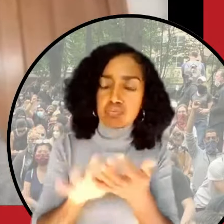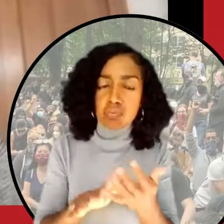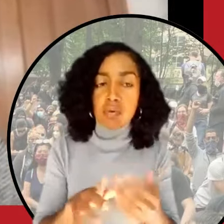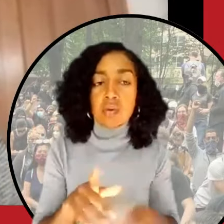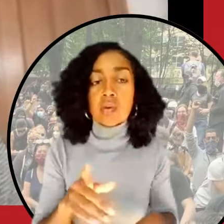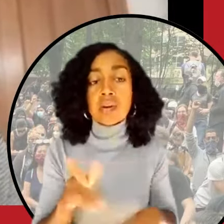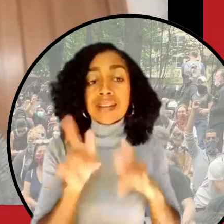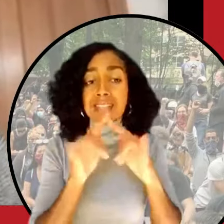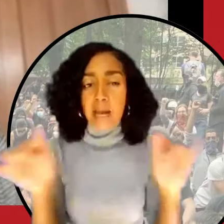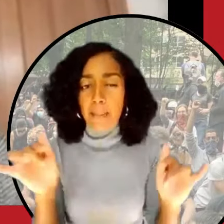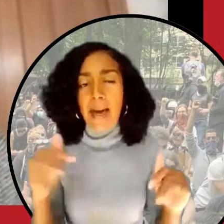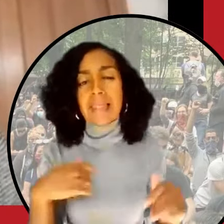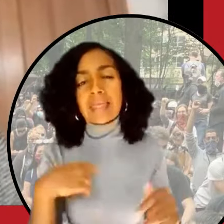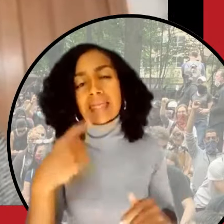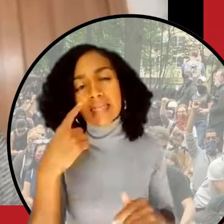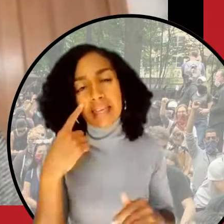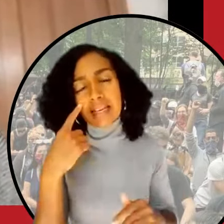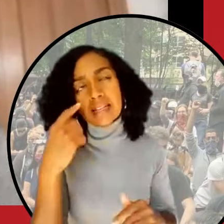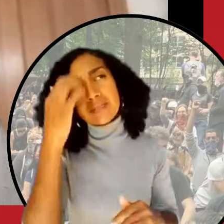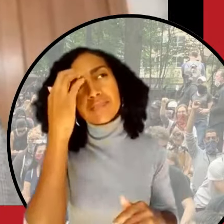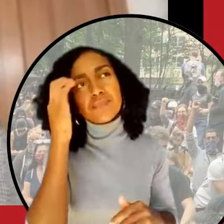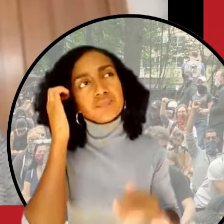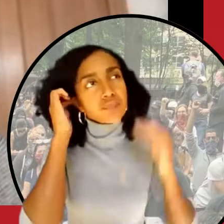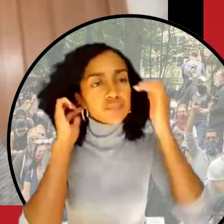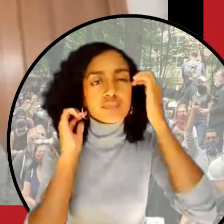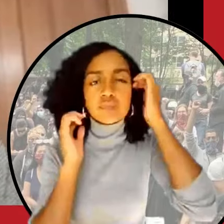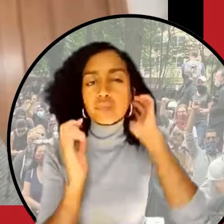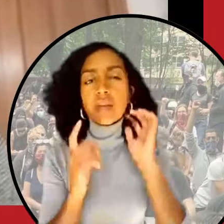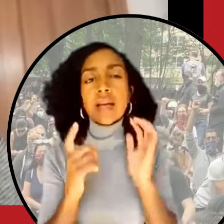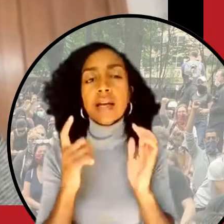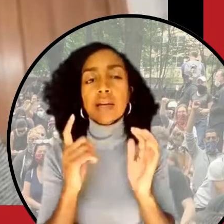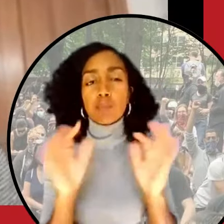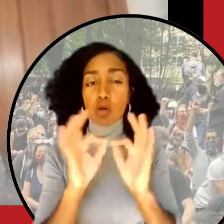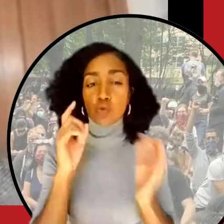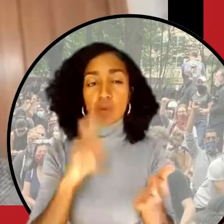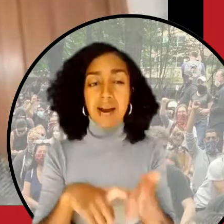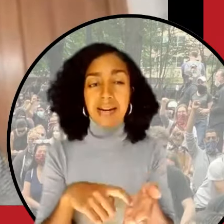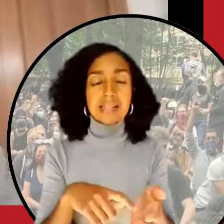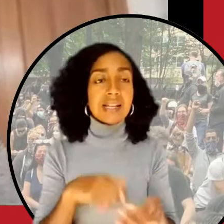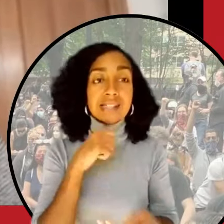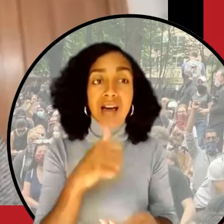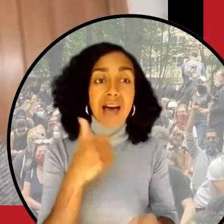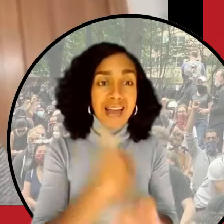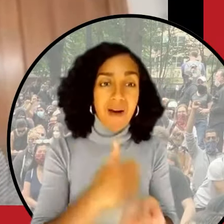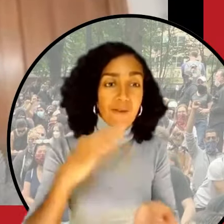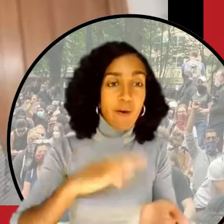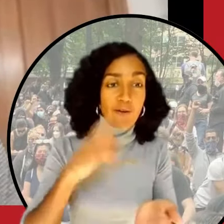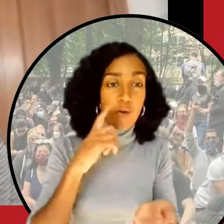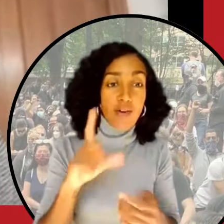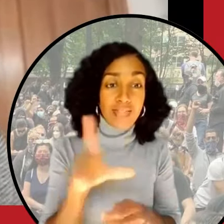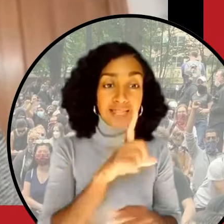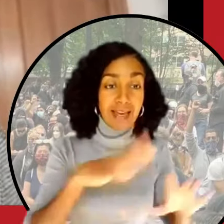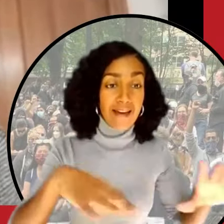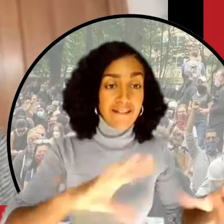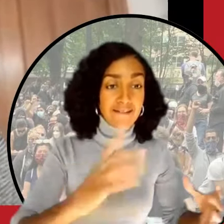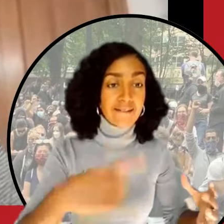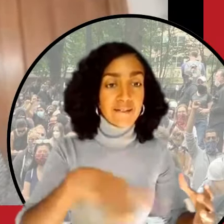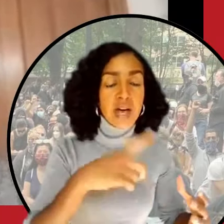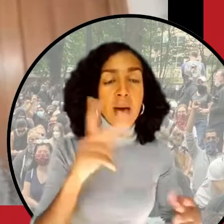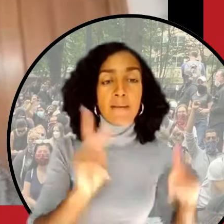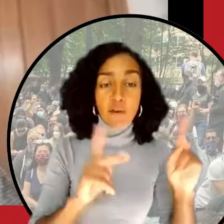also not conducive for the left. It's not conducive for those building liberatory